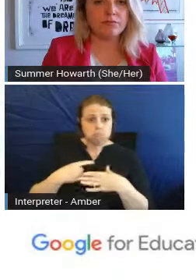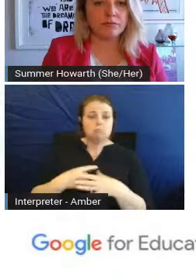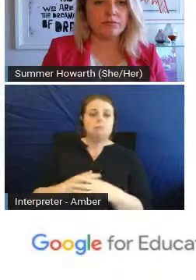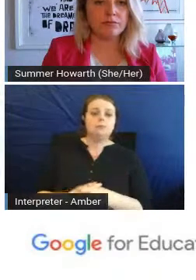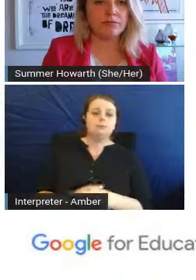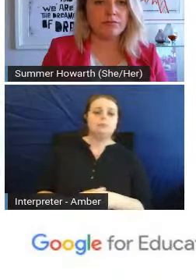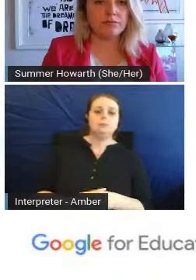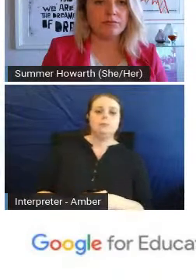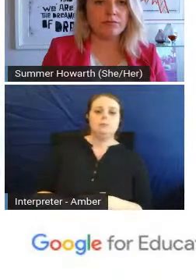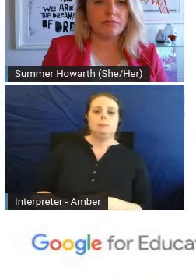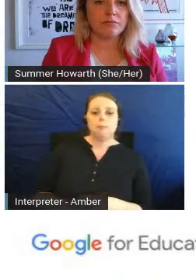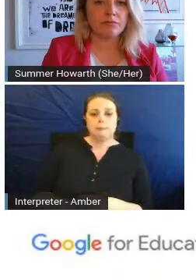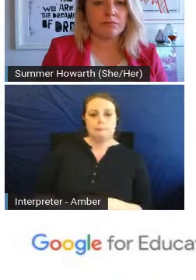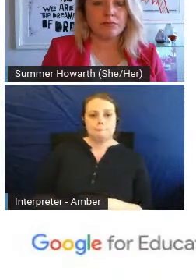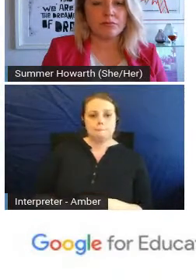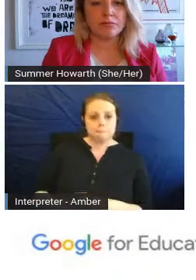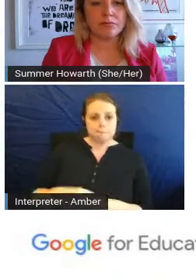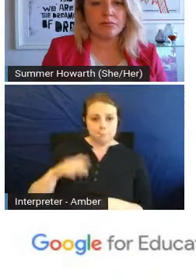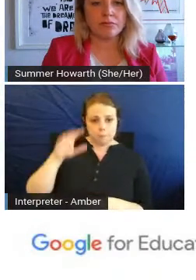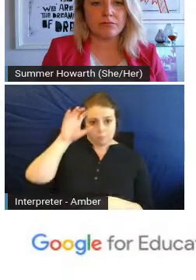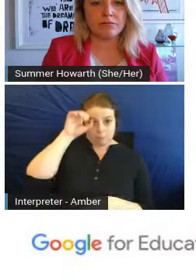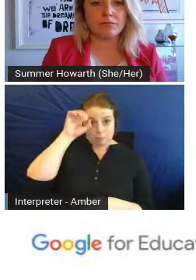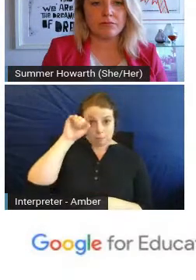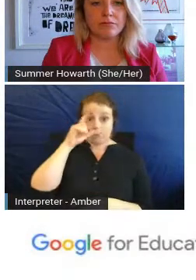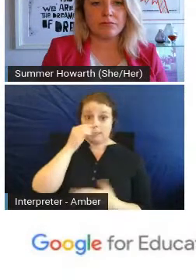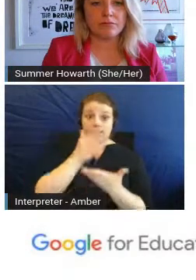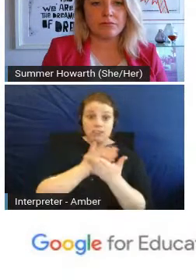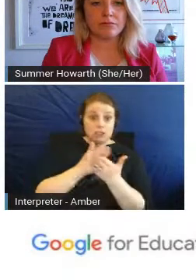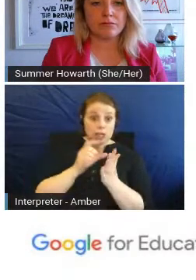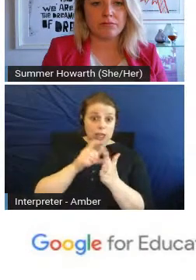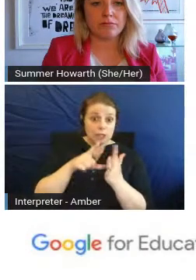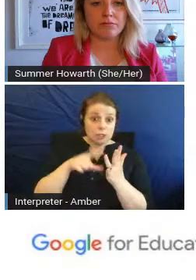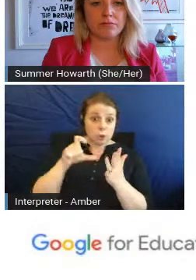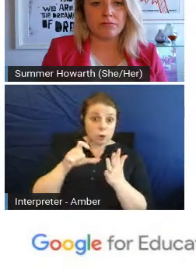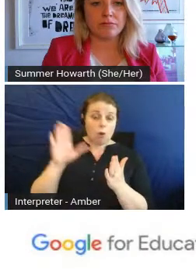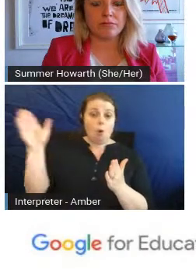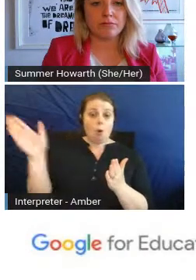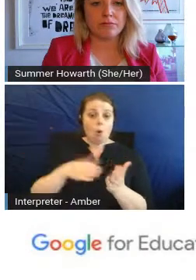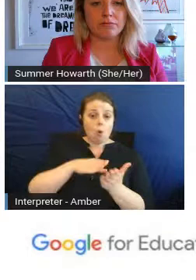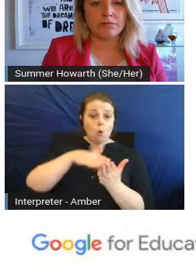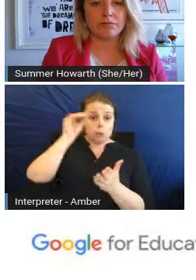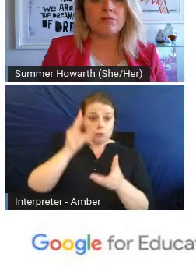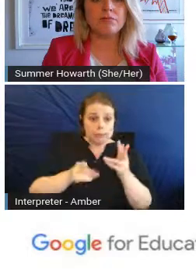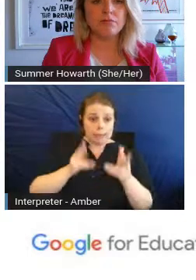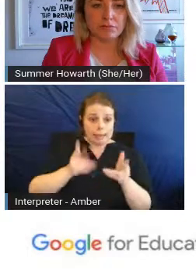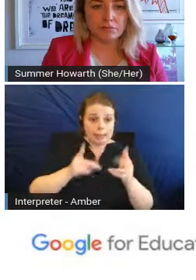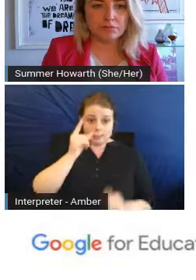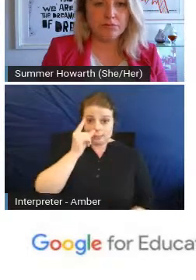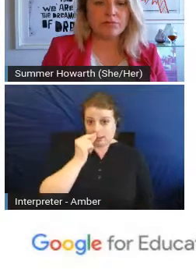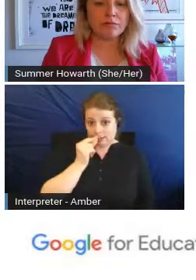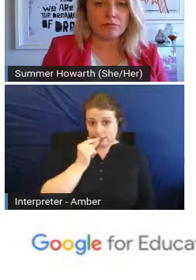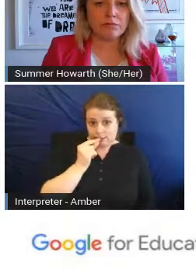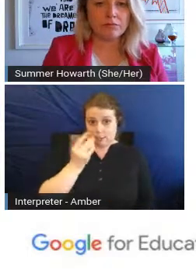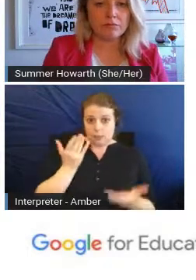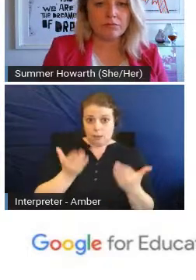it, remember that you can share a document where all students can edit, as opposed to they can just view the